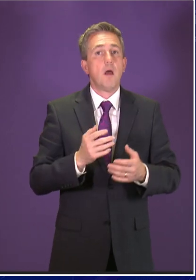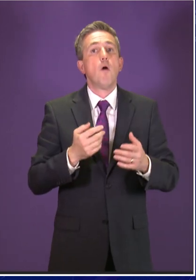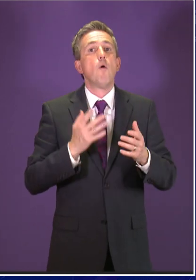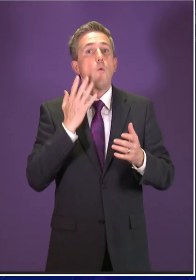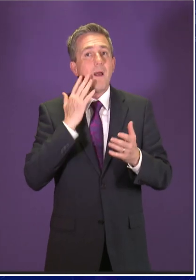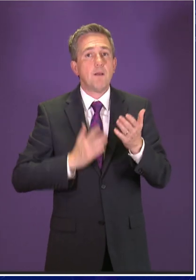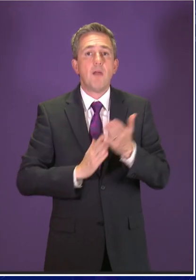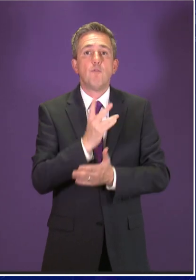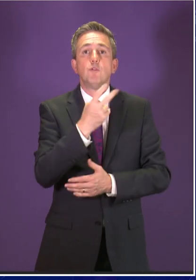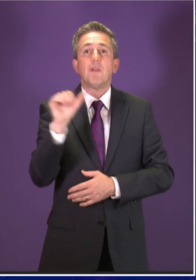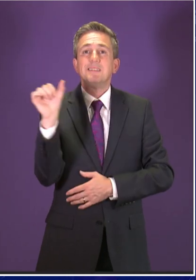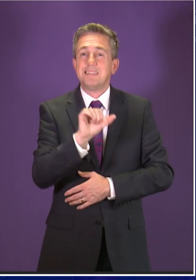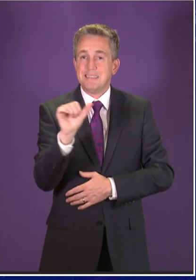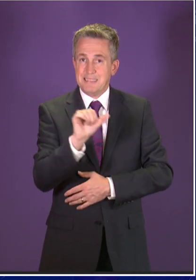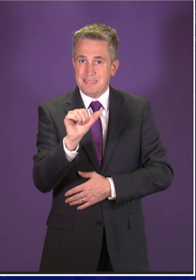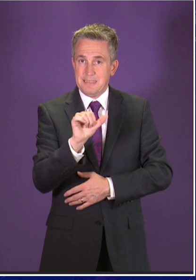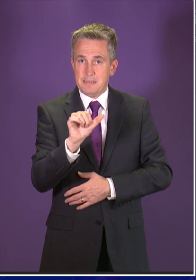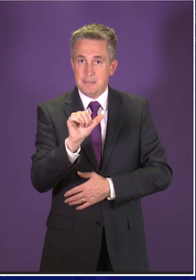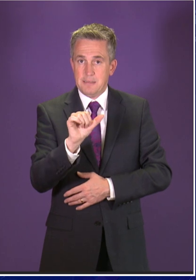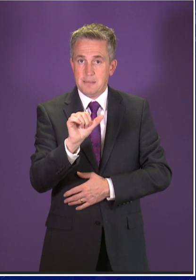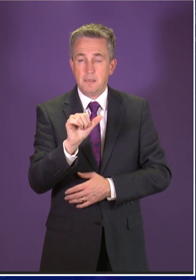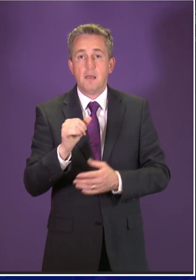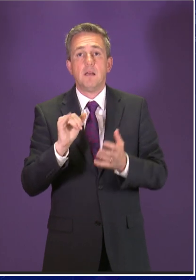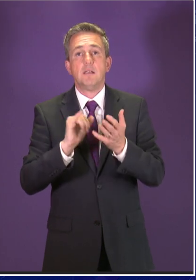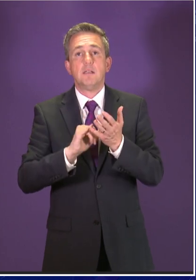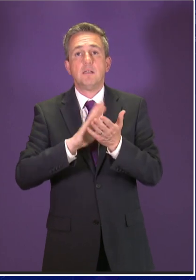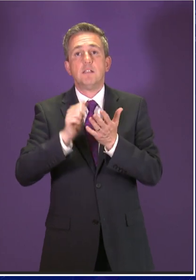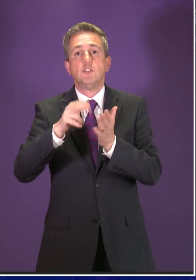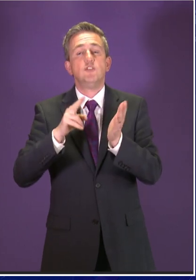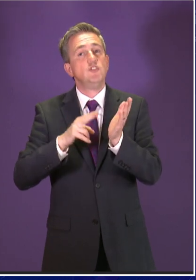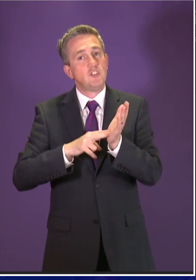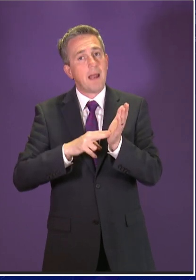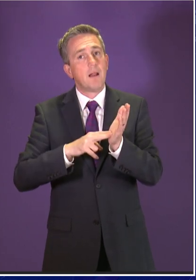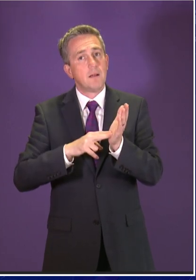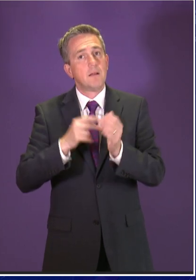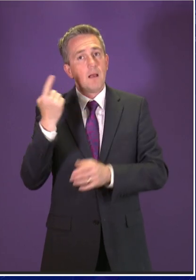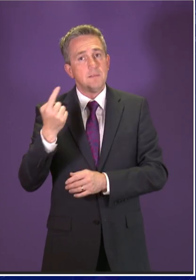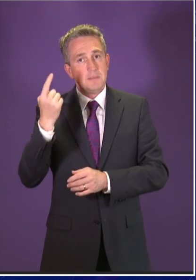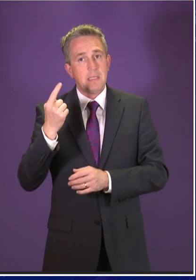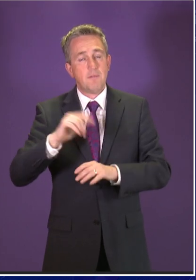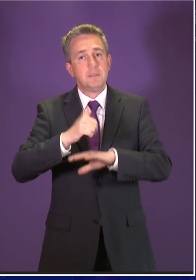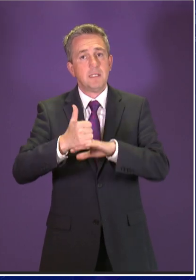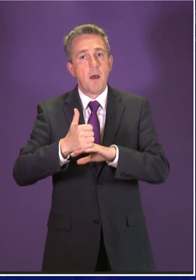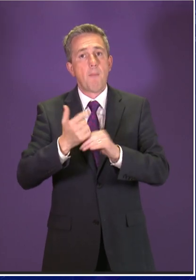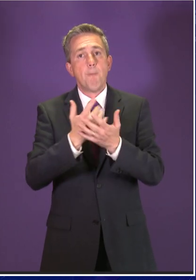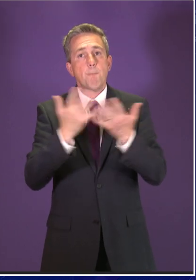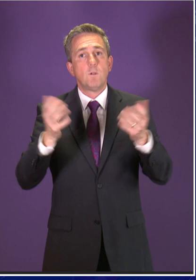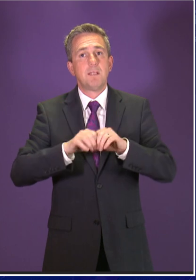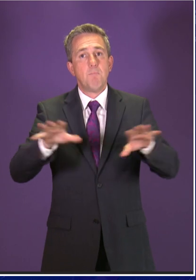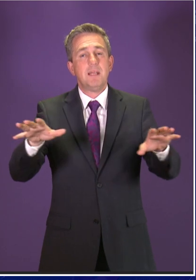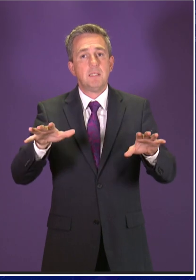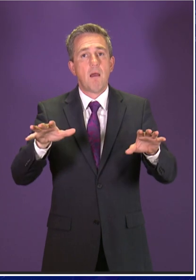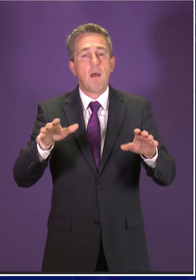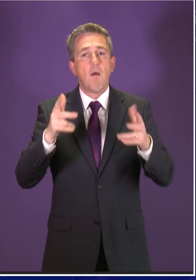in 2016. Another is Shannon Teow's multimedia installation With the Sun Aglow,